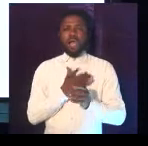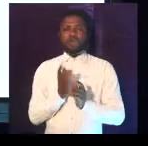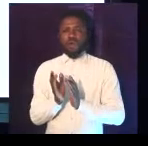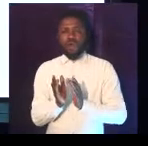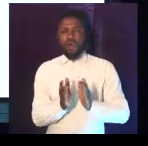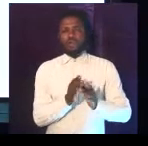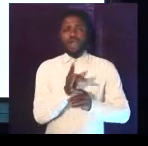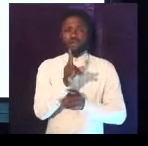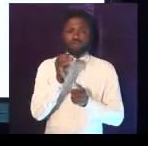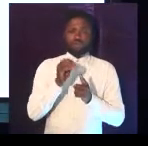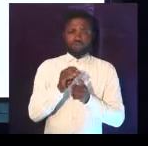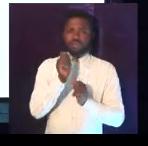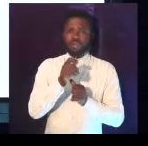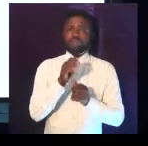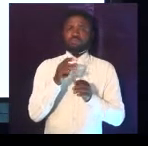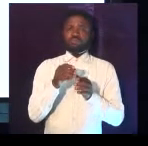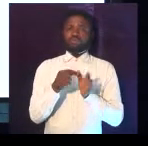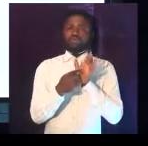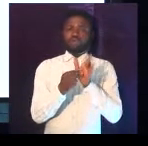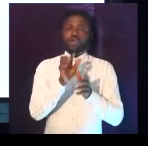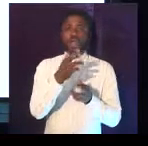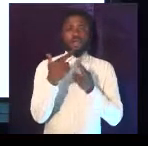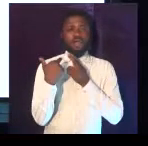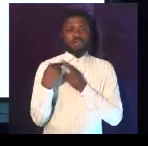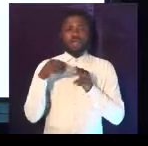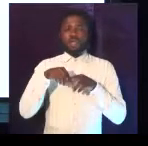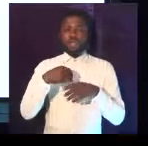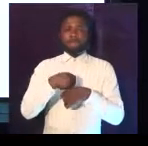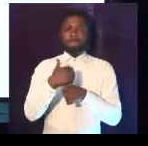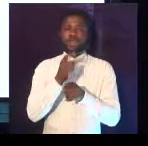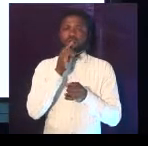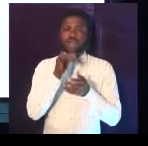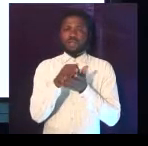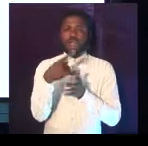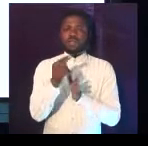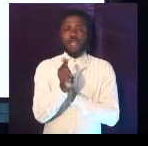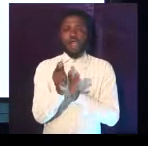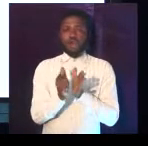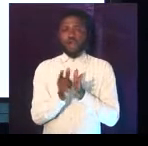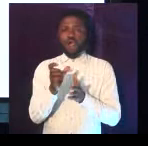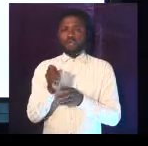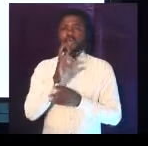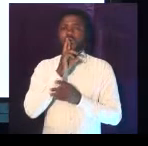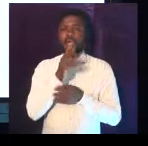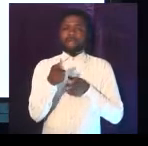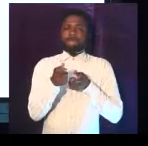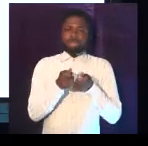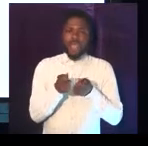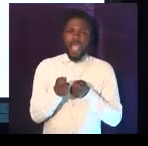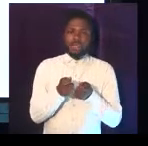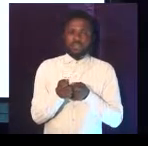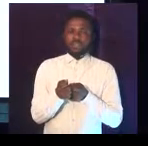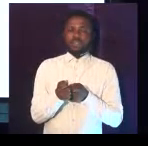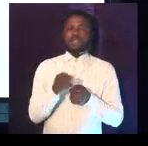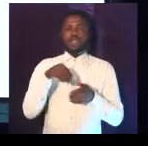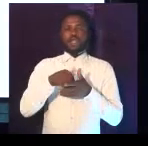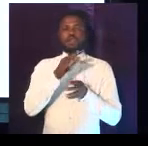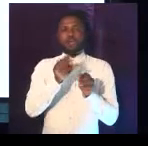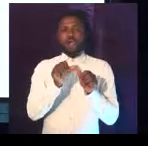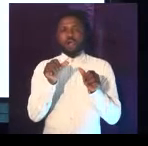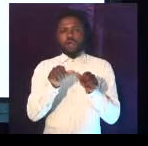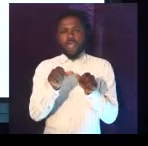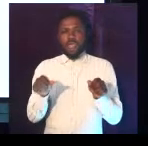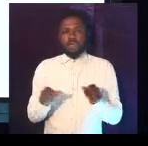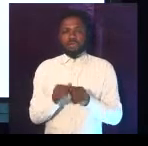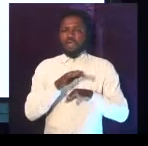order, but you too can play your own role in helping and in ensuring that the laws are maintained in your area. You